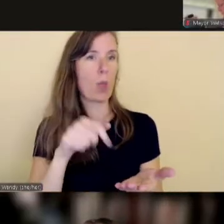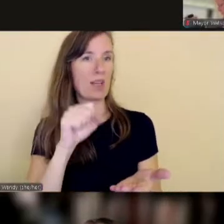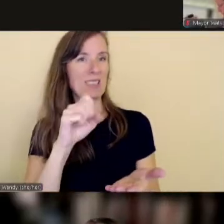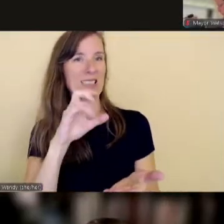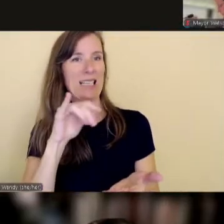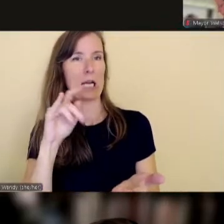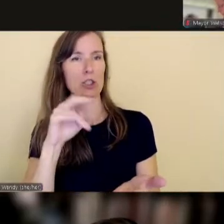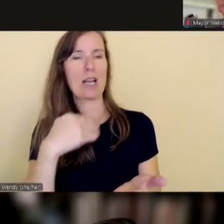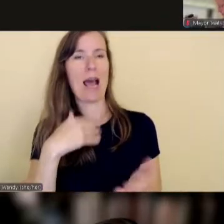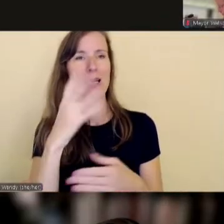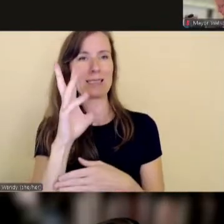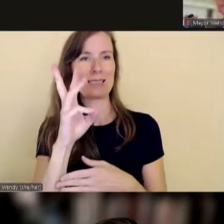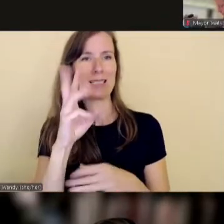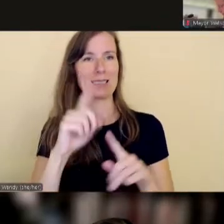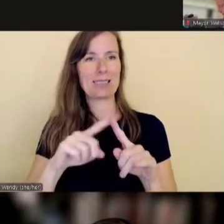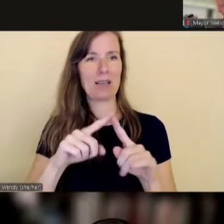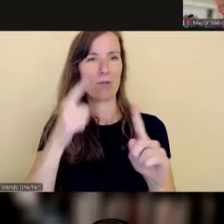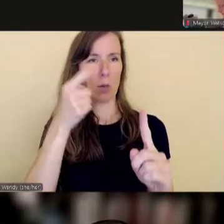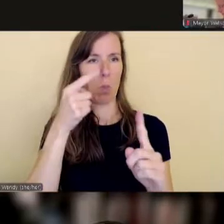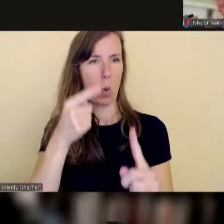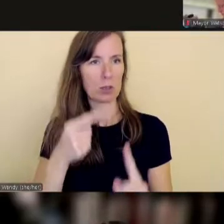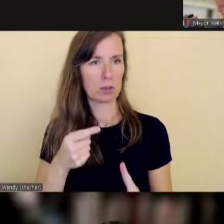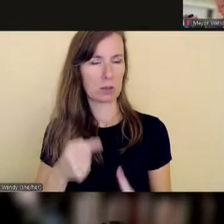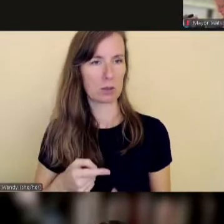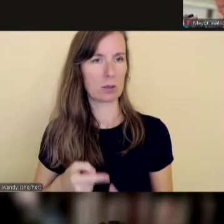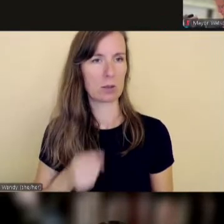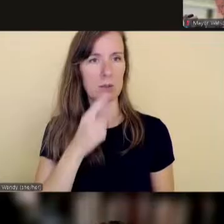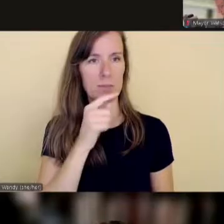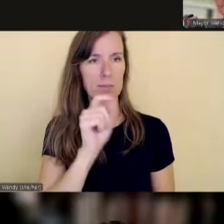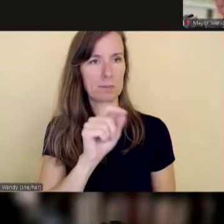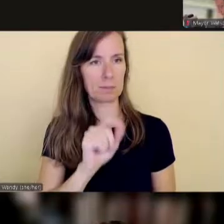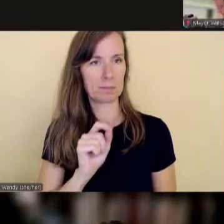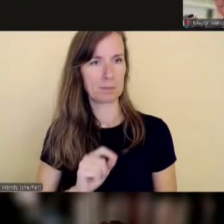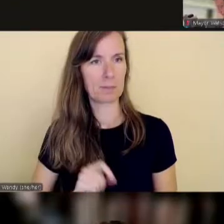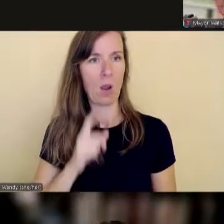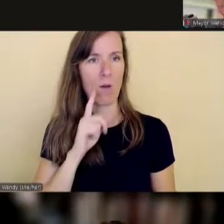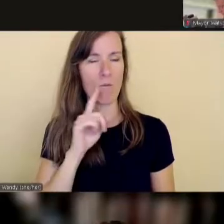that were made during discussion. So,